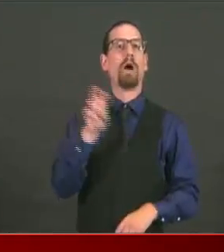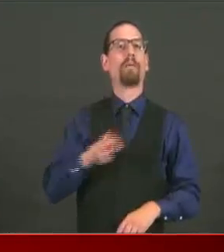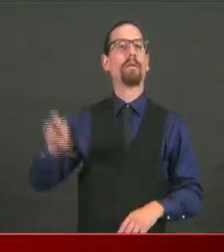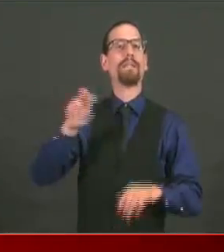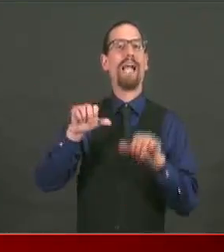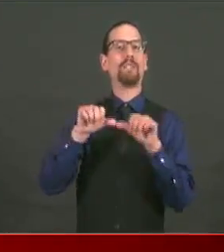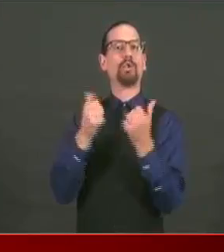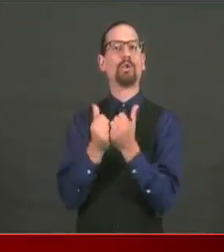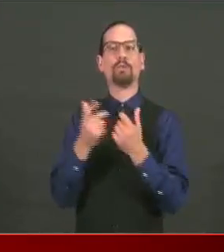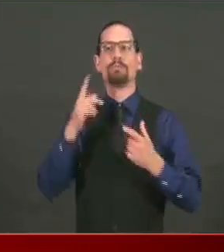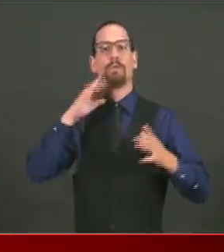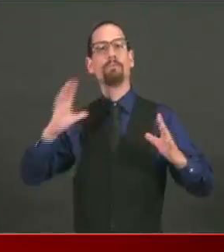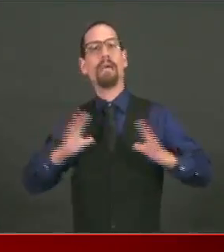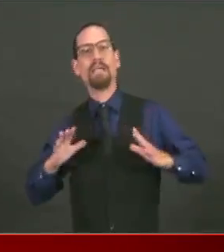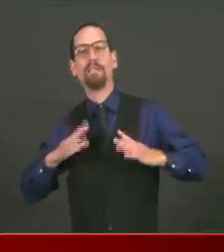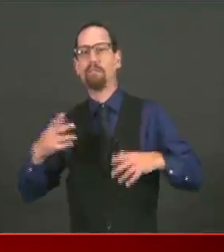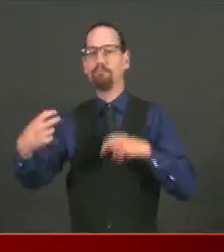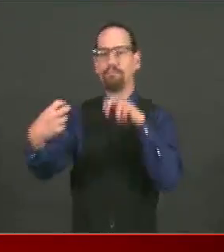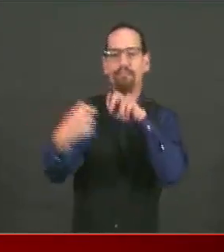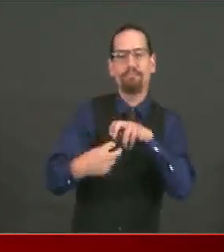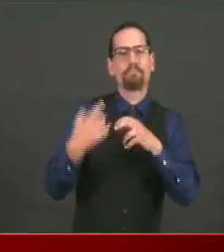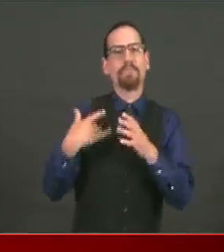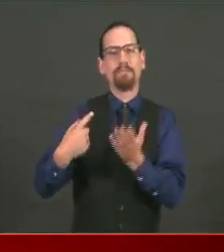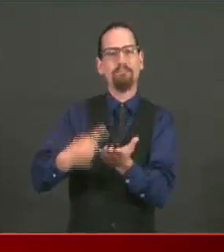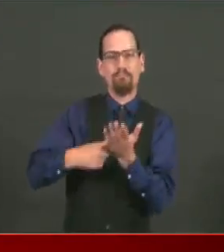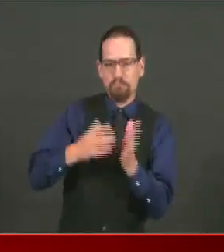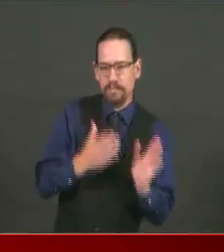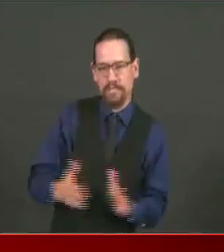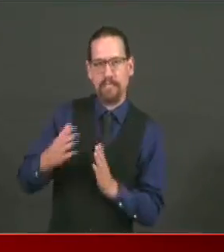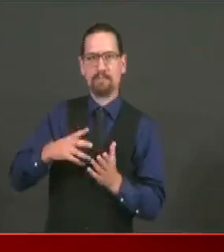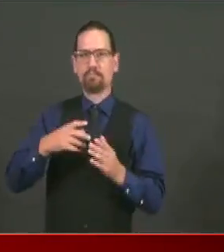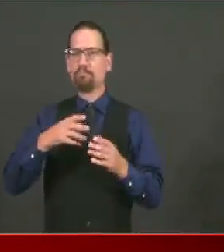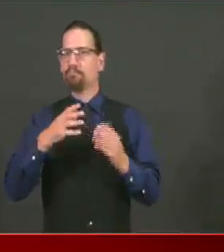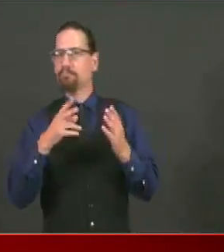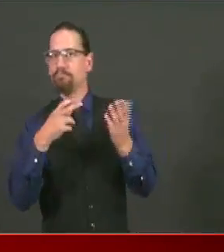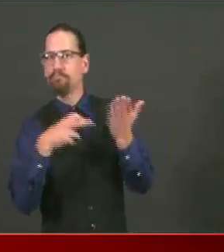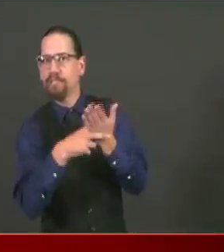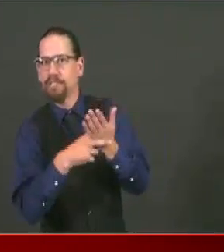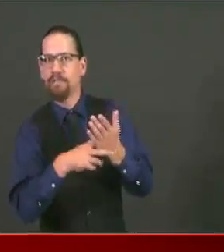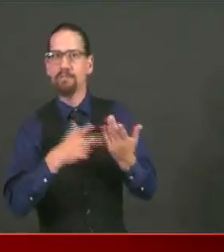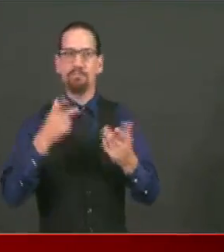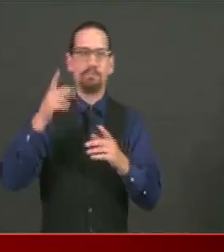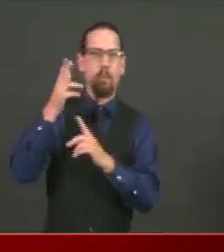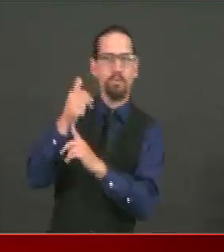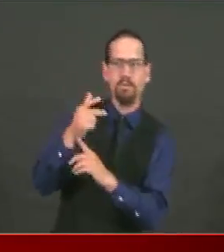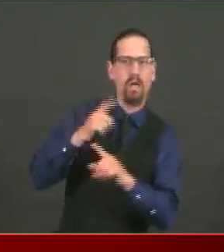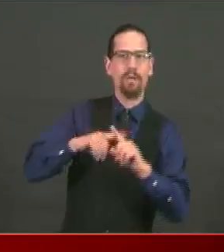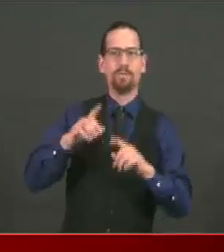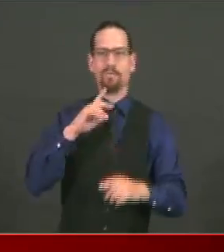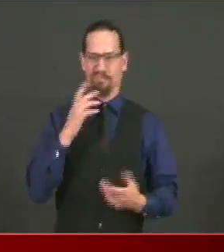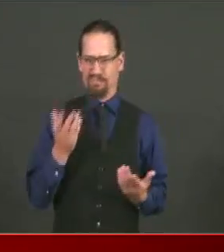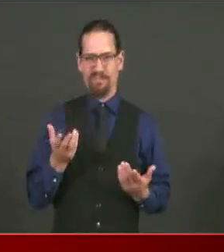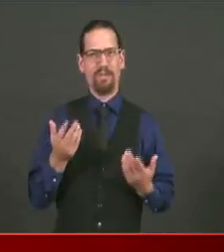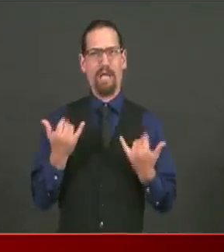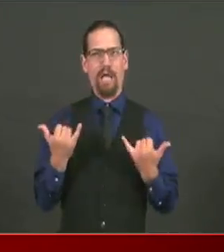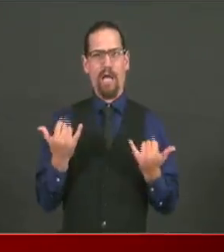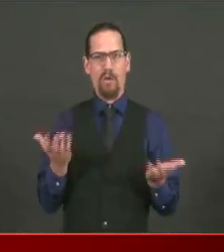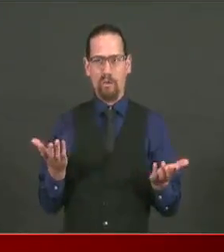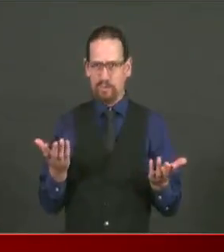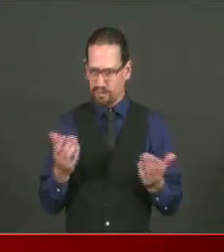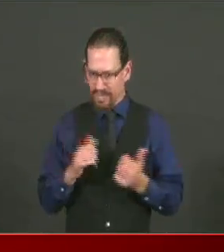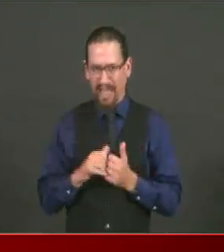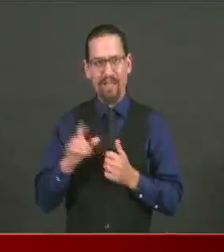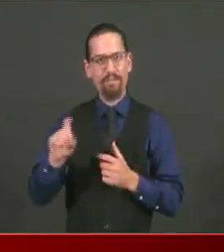repositioning program might be perfect for you to think about, how do you get back on your feet? How do you reopen? How do